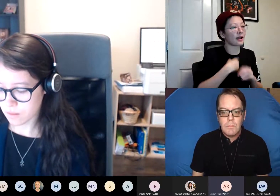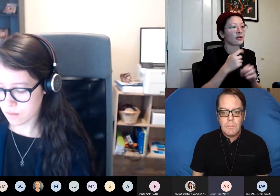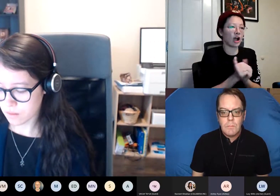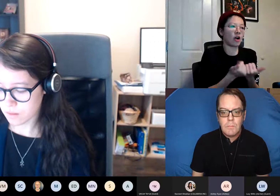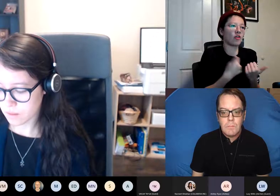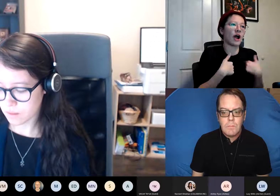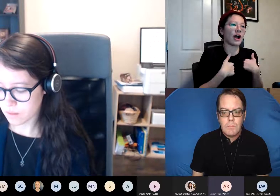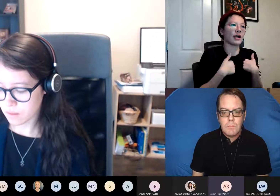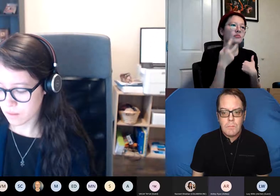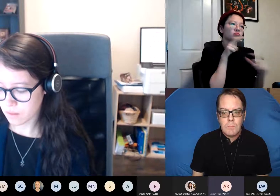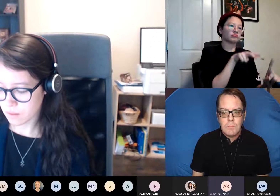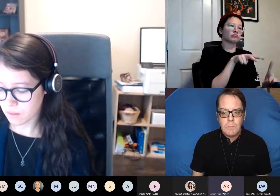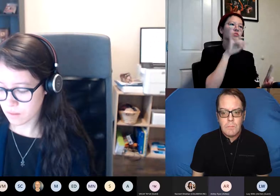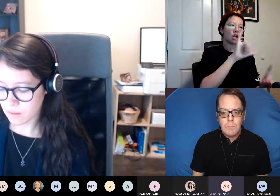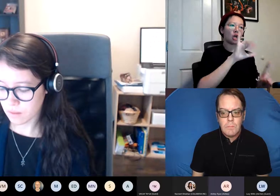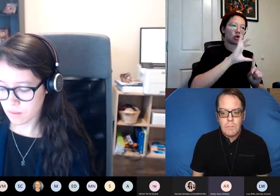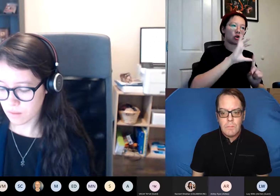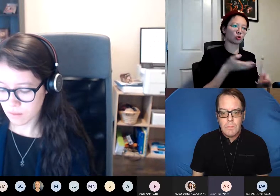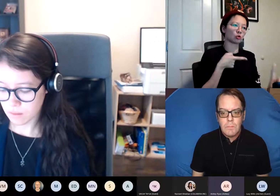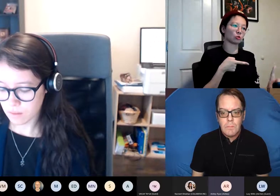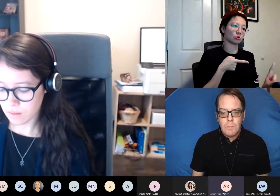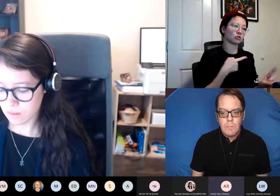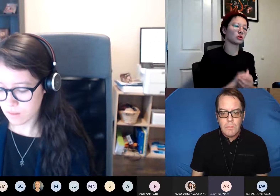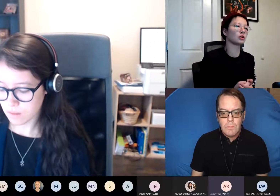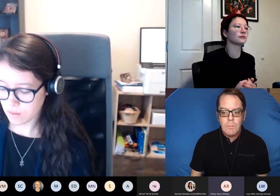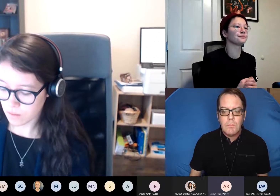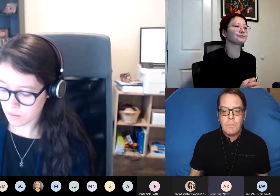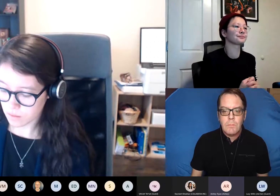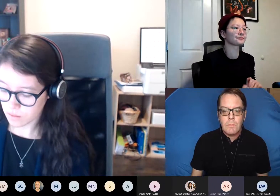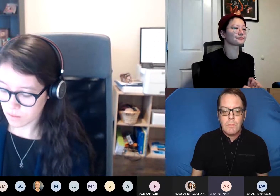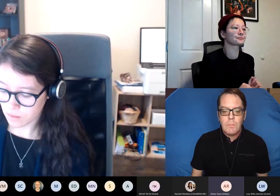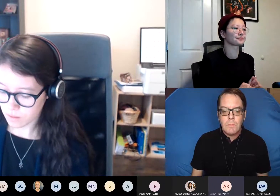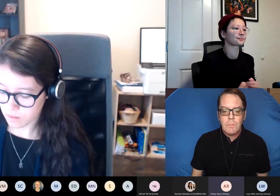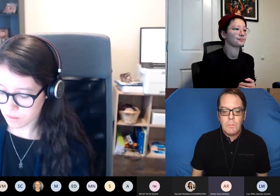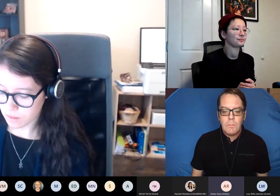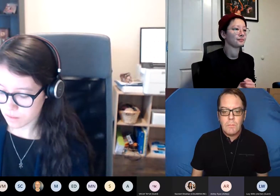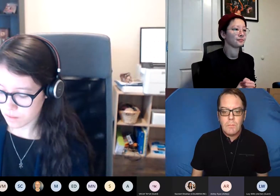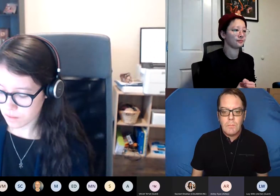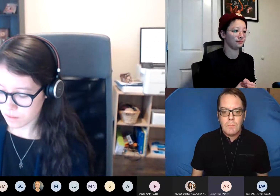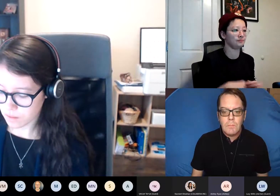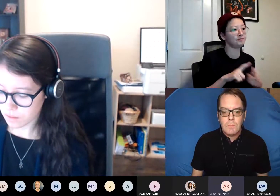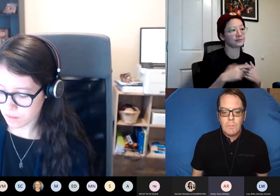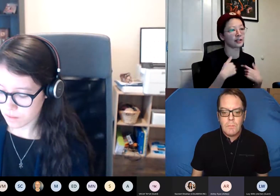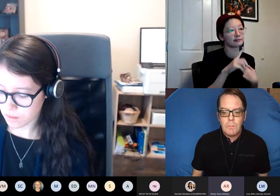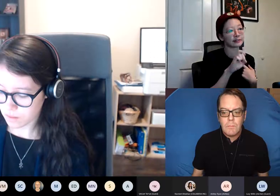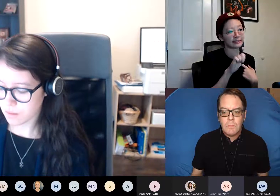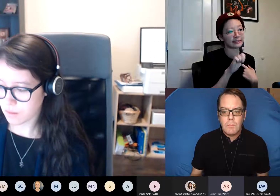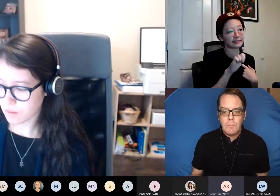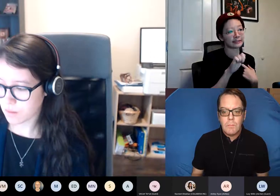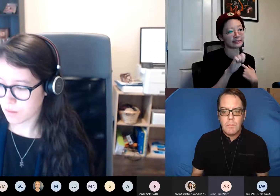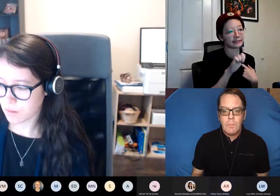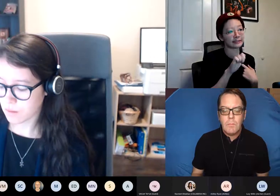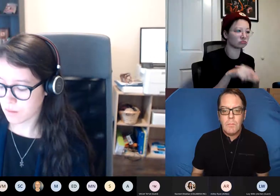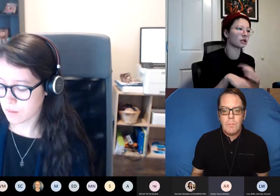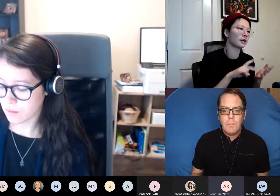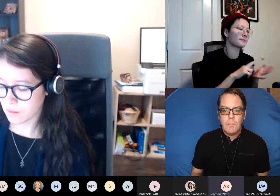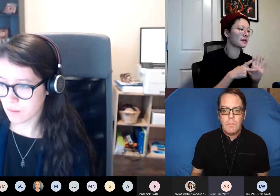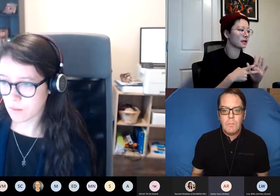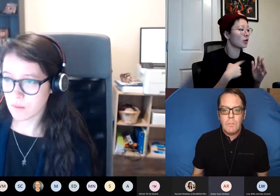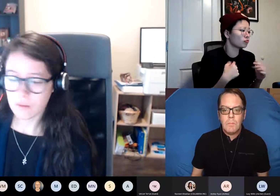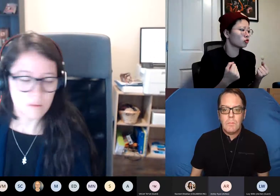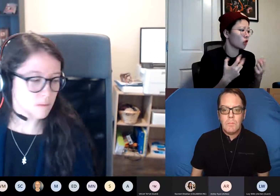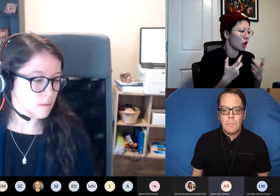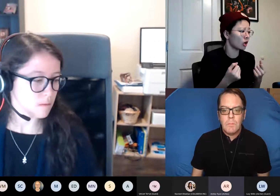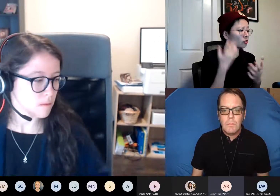have deaf culture. It's not about my hearing ability. It's actually how I view the culture as it relates to me. We